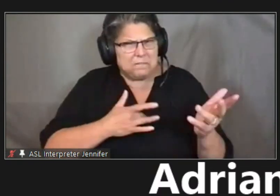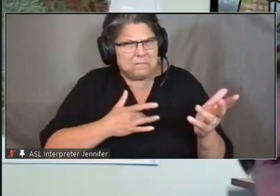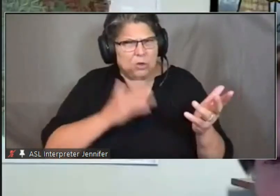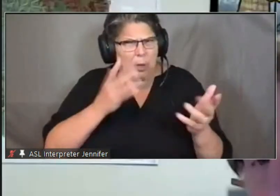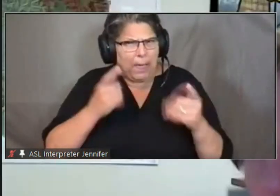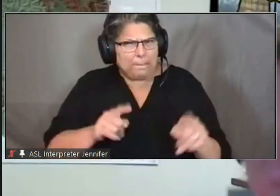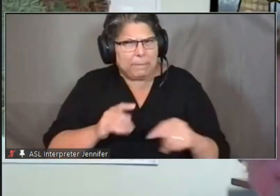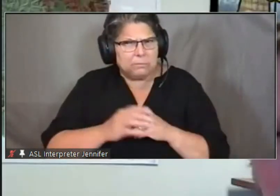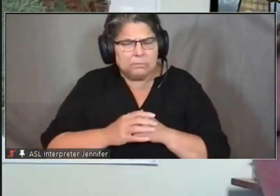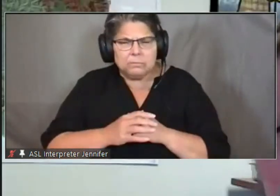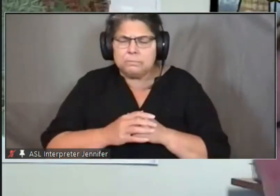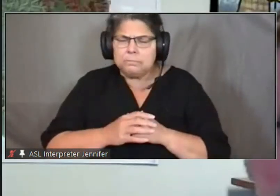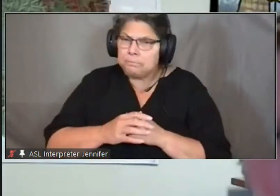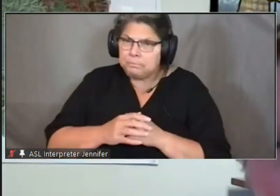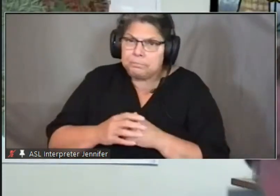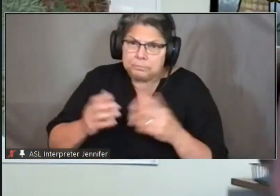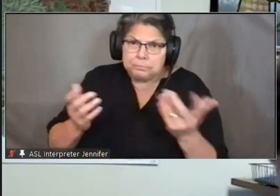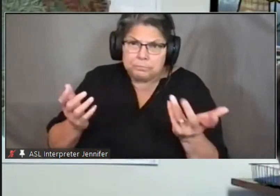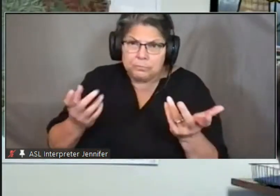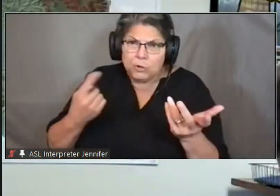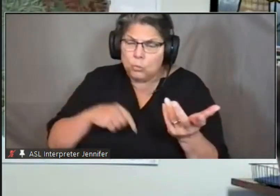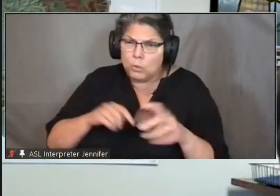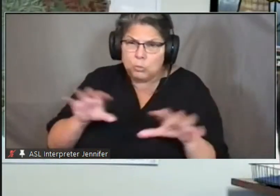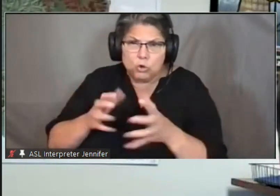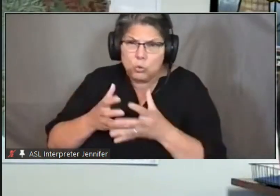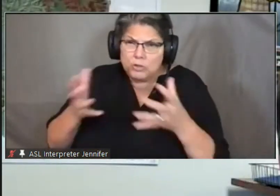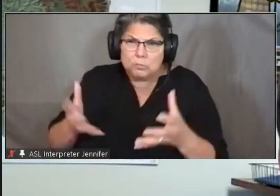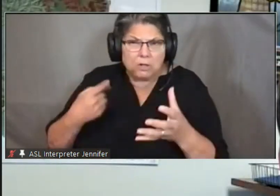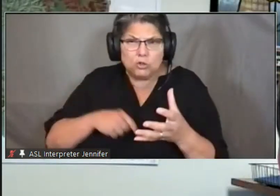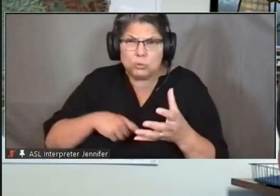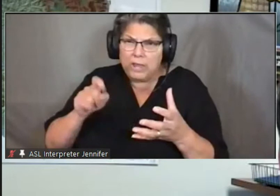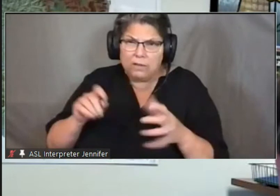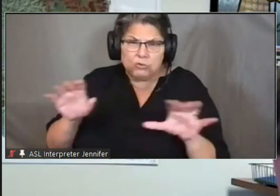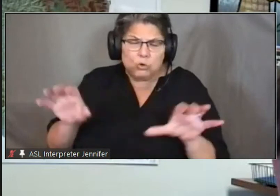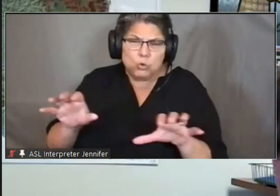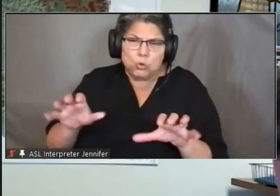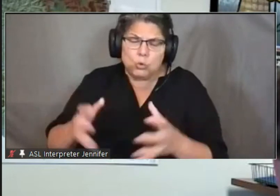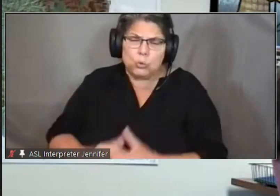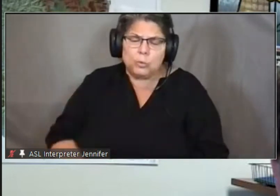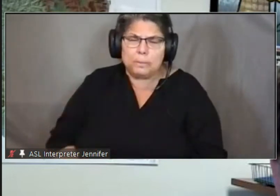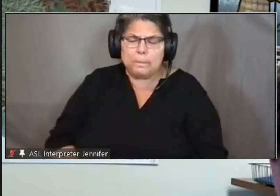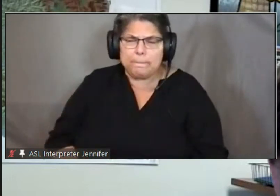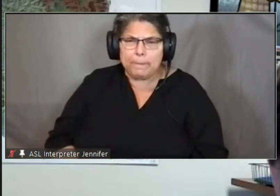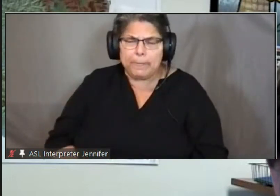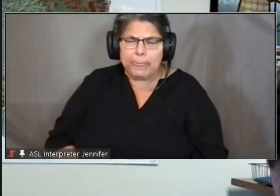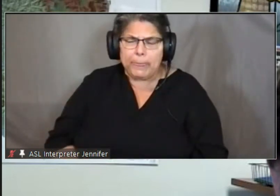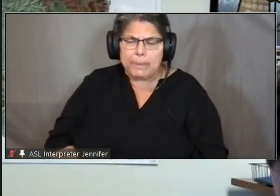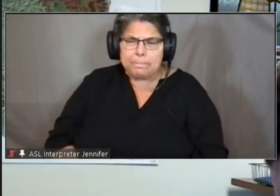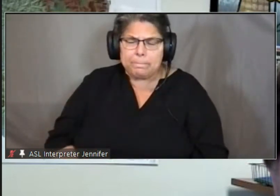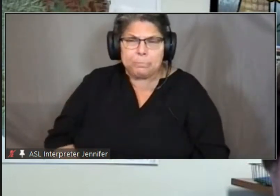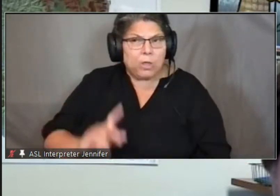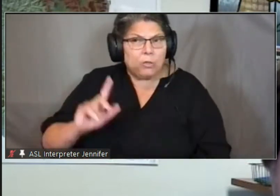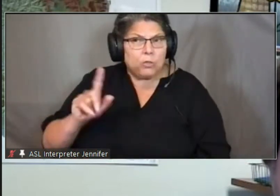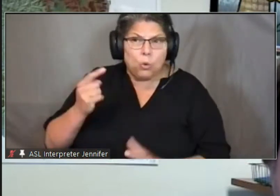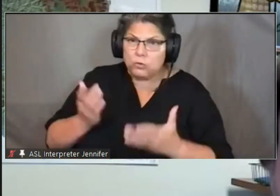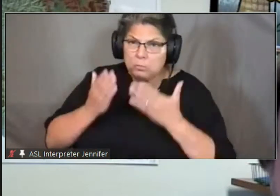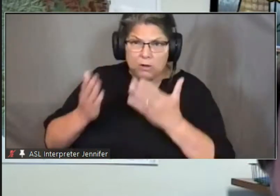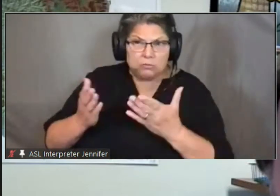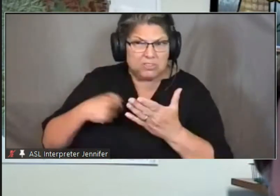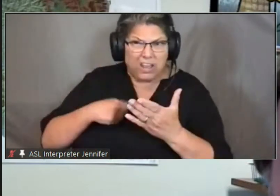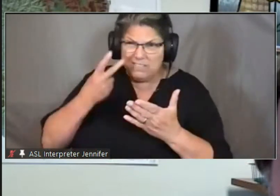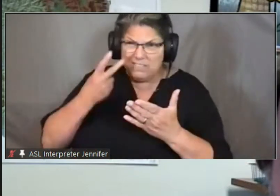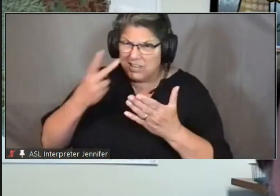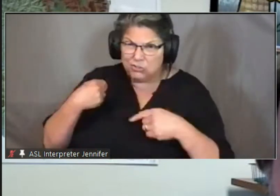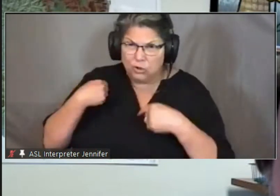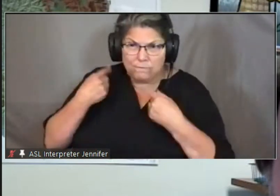We'll respond, to the extent that we need to. The only recommendations that have so far been made that I've seen is